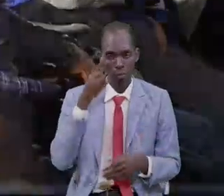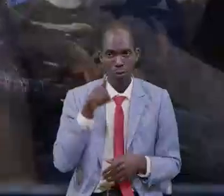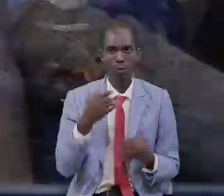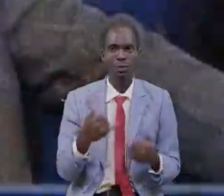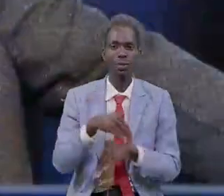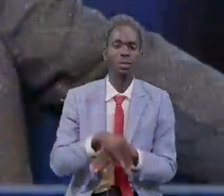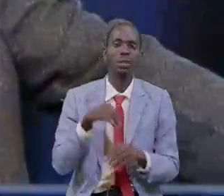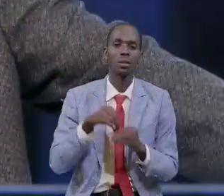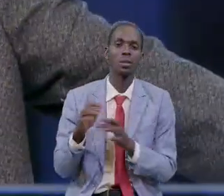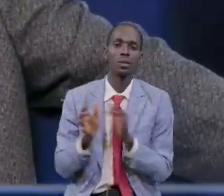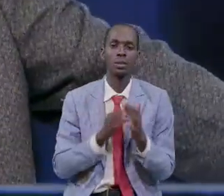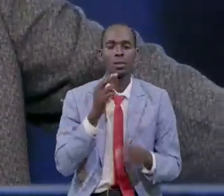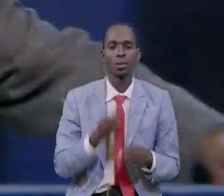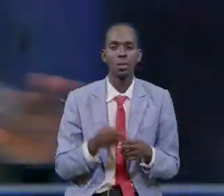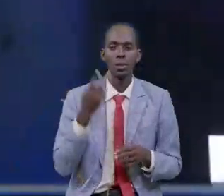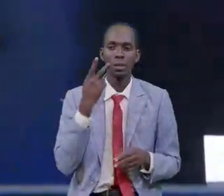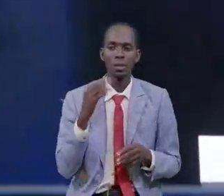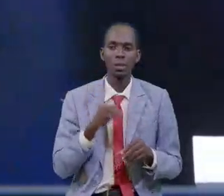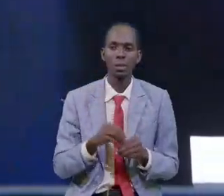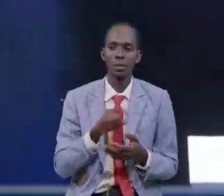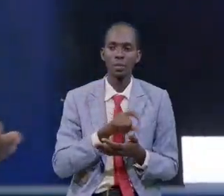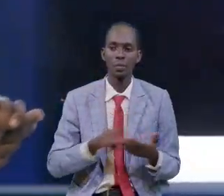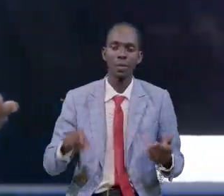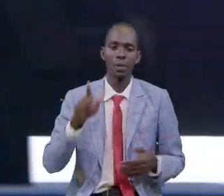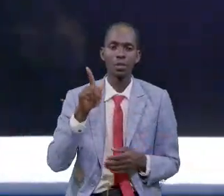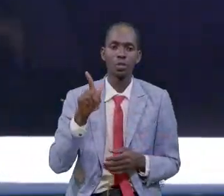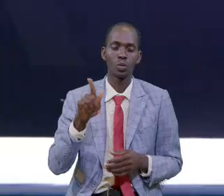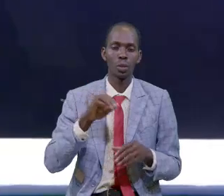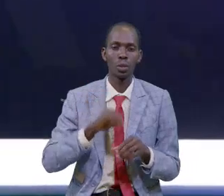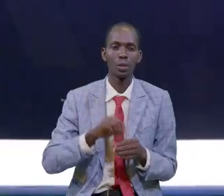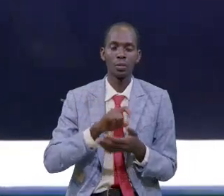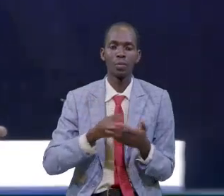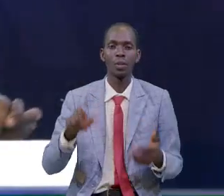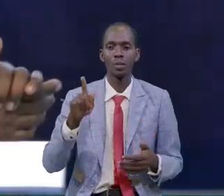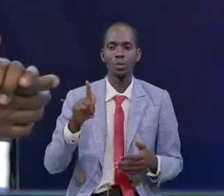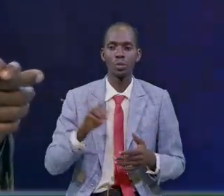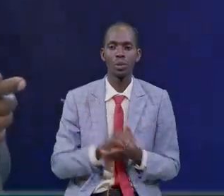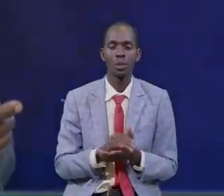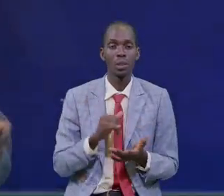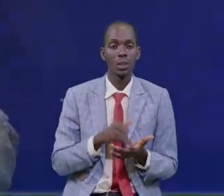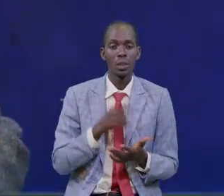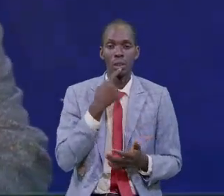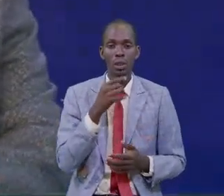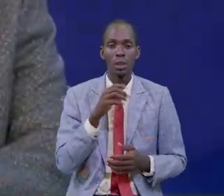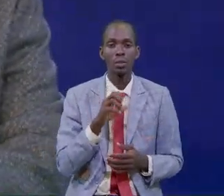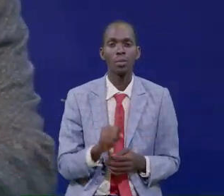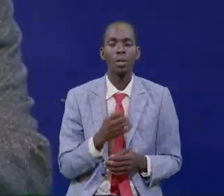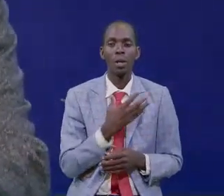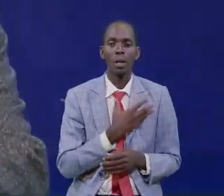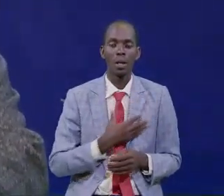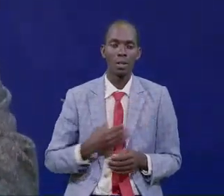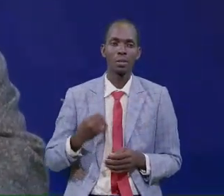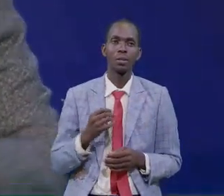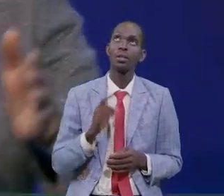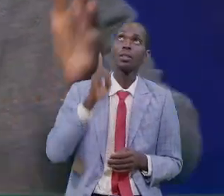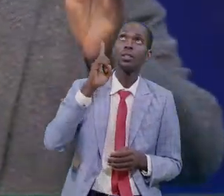Look at verse 21. In verse 21, he says, and he began to say